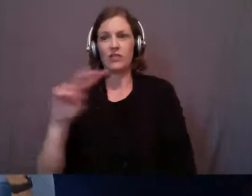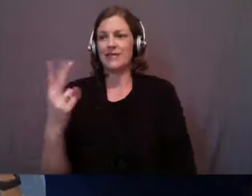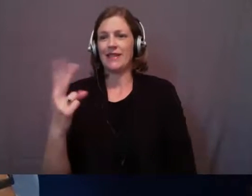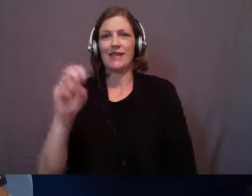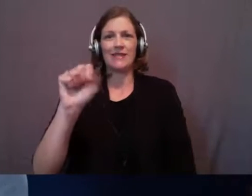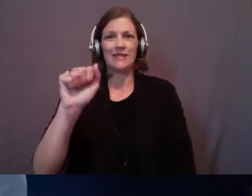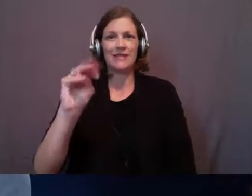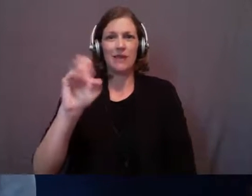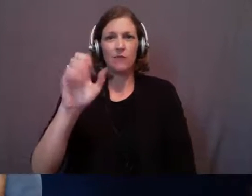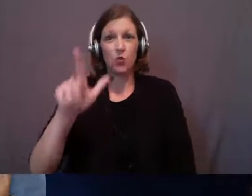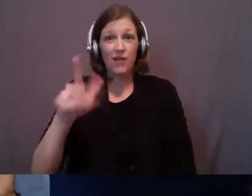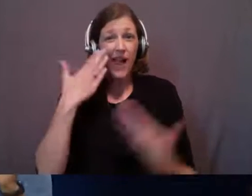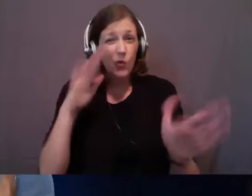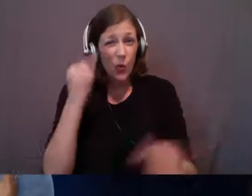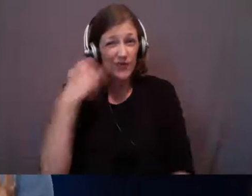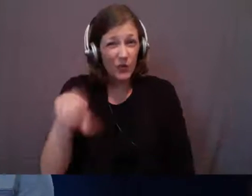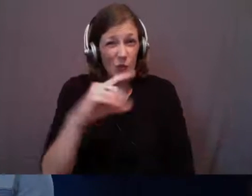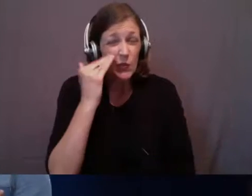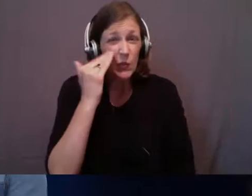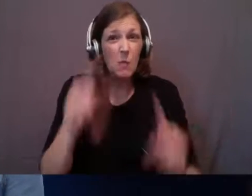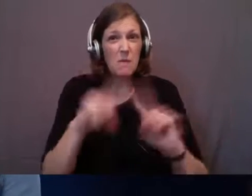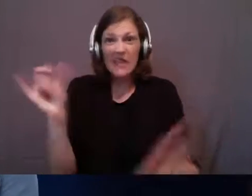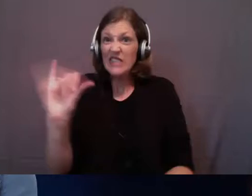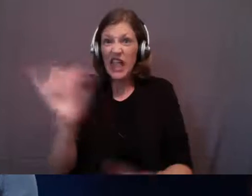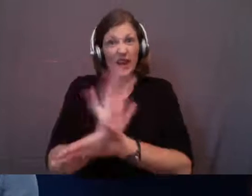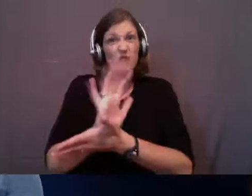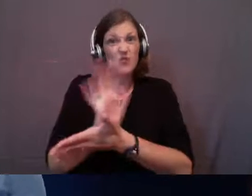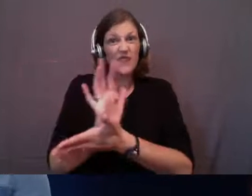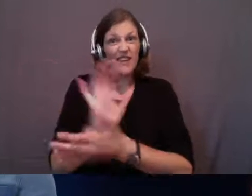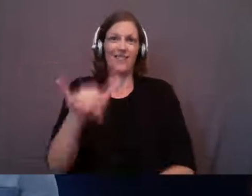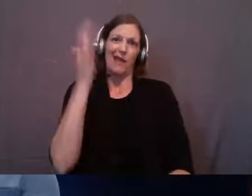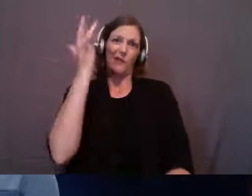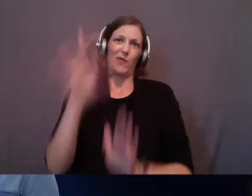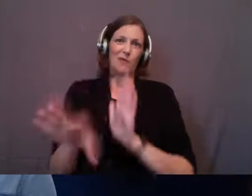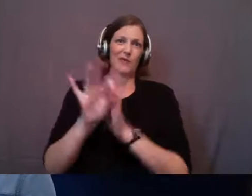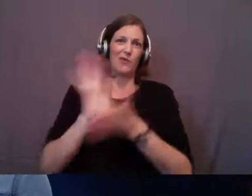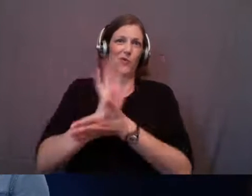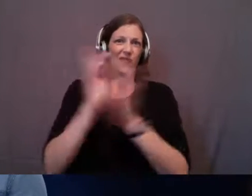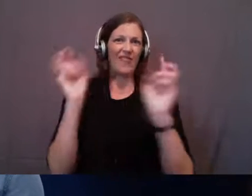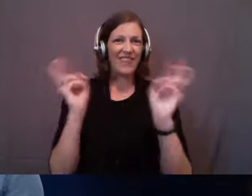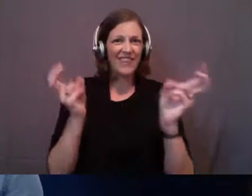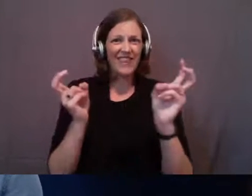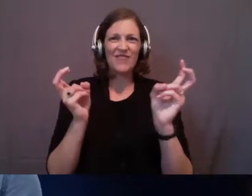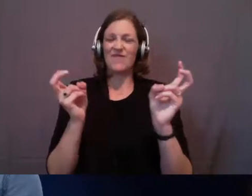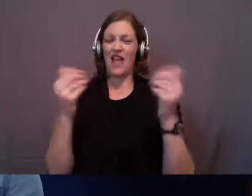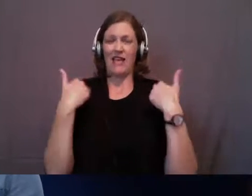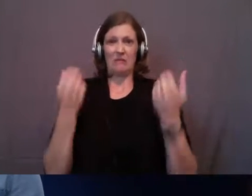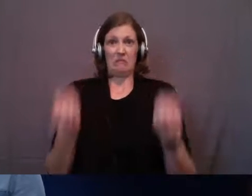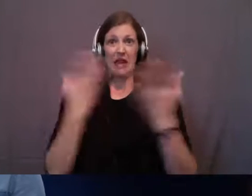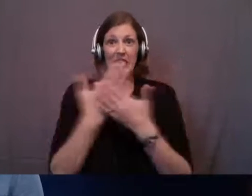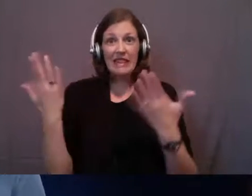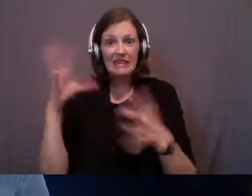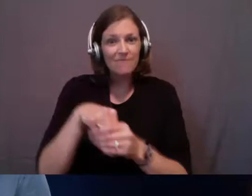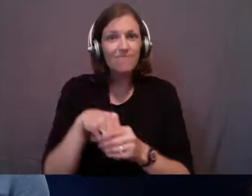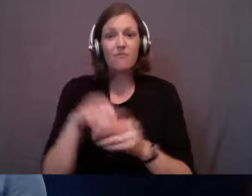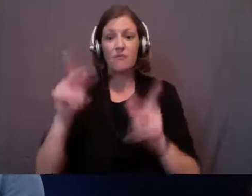don't even know if you know this, but it's like a movie, which is why we picked a movie theme. It has all sorts of things in there. It has people from